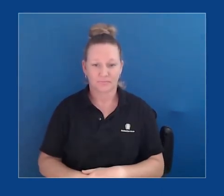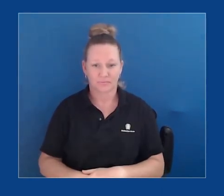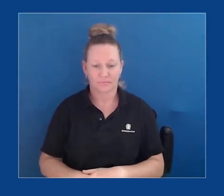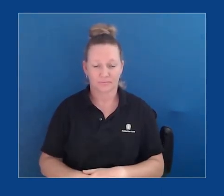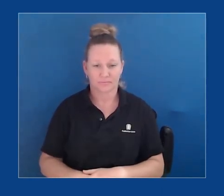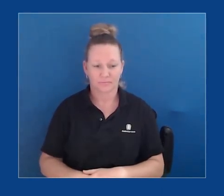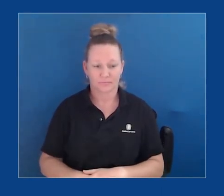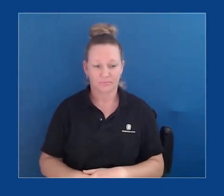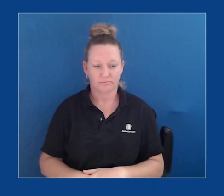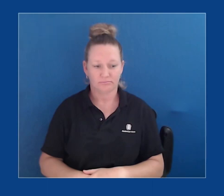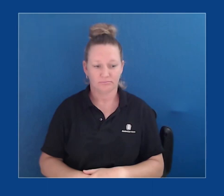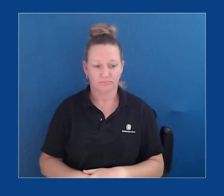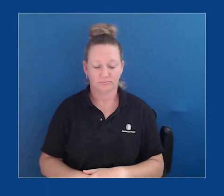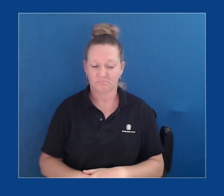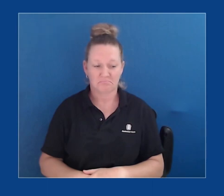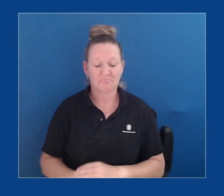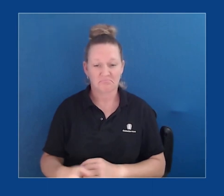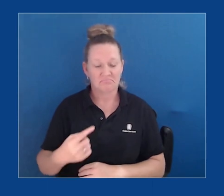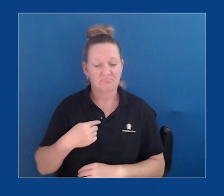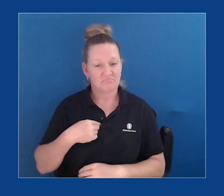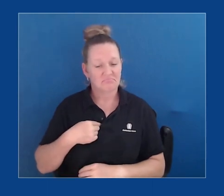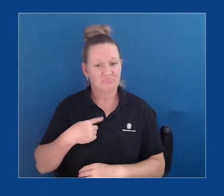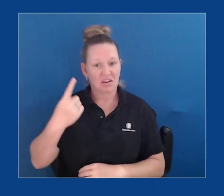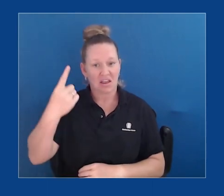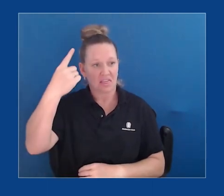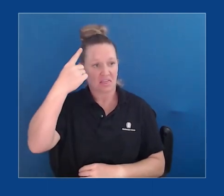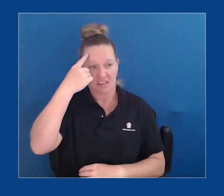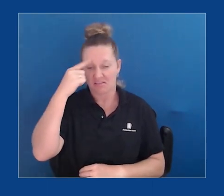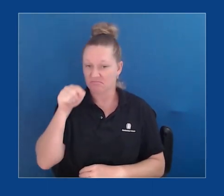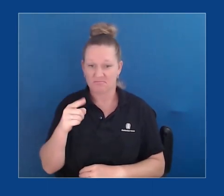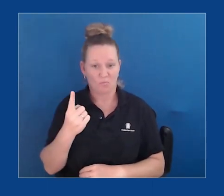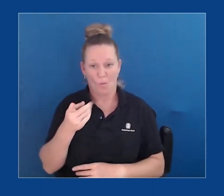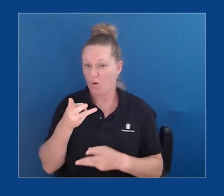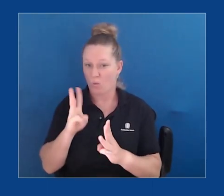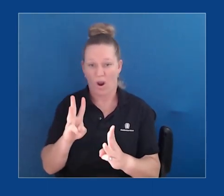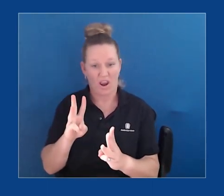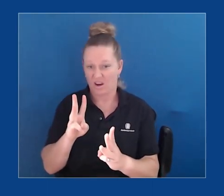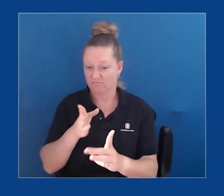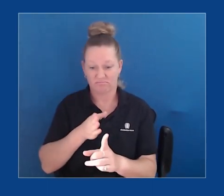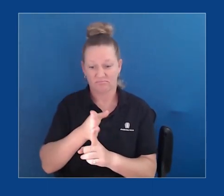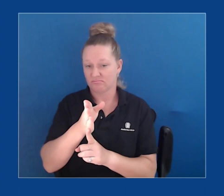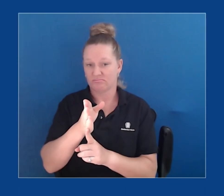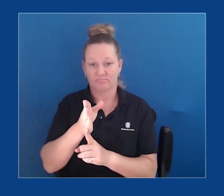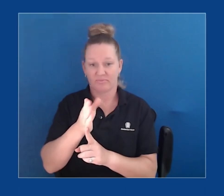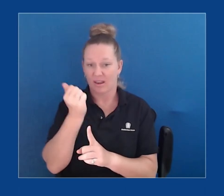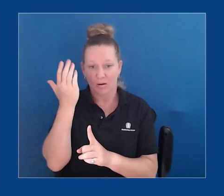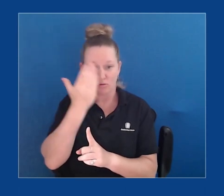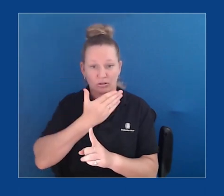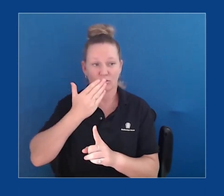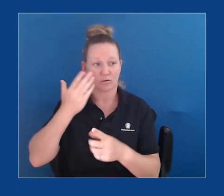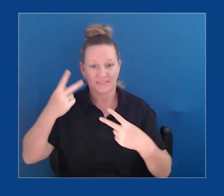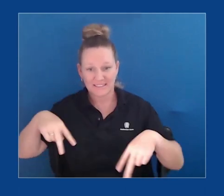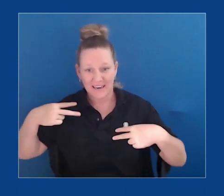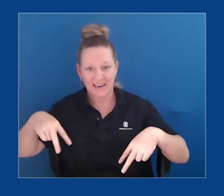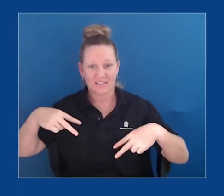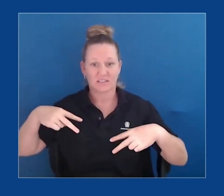that Indigenous song traditions, dance traditions, ritual traditions,